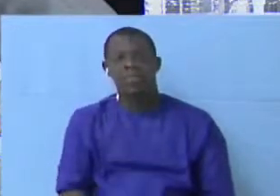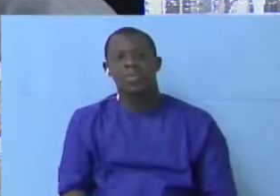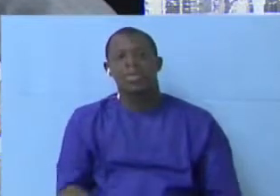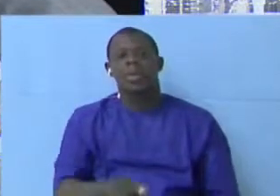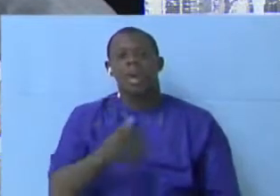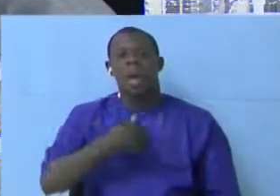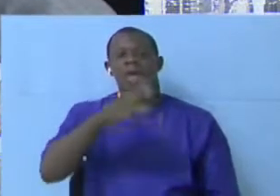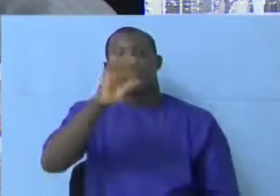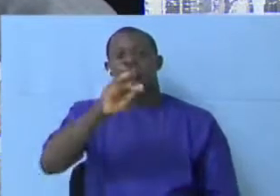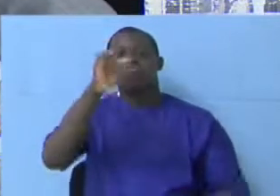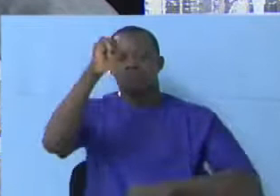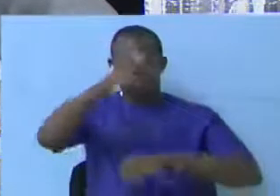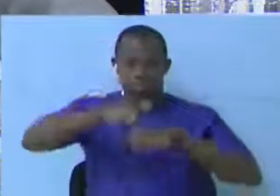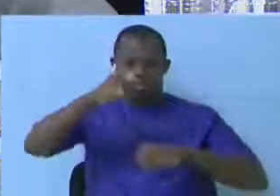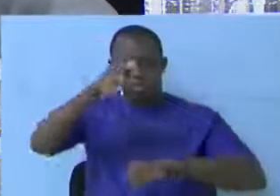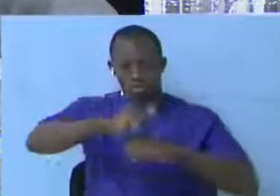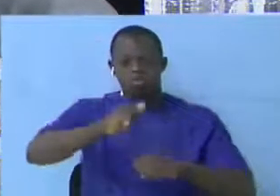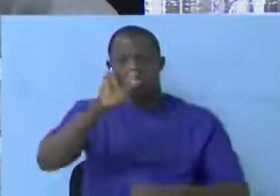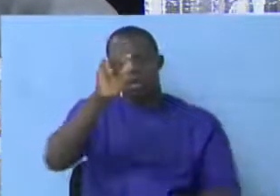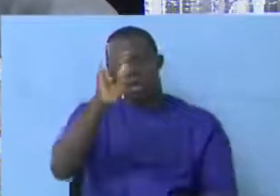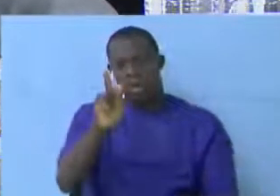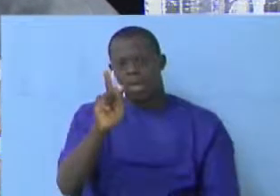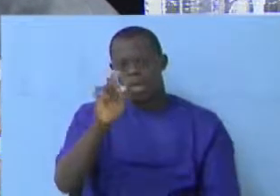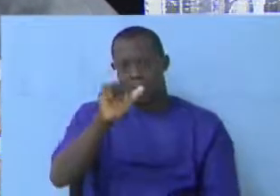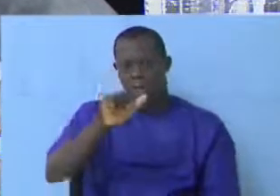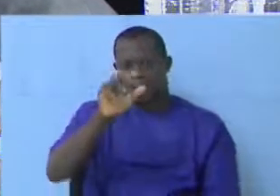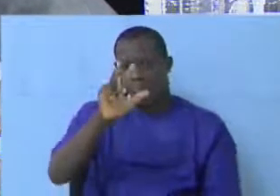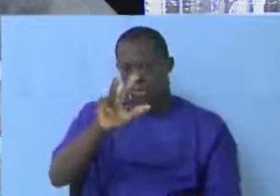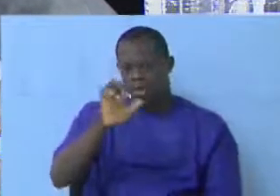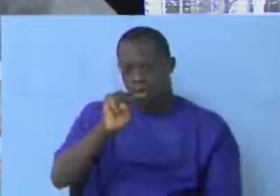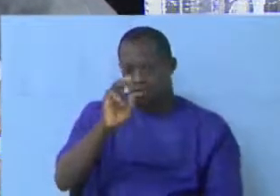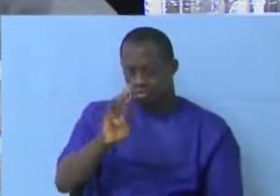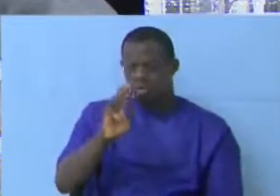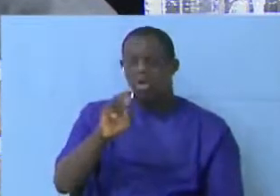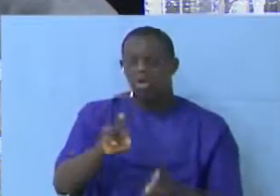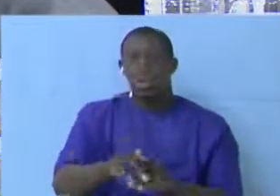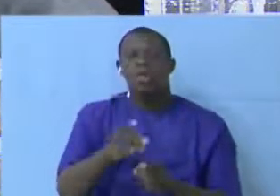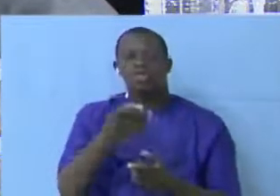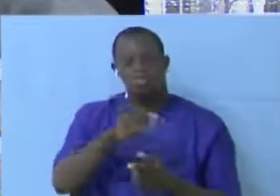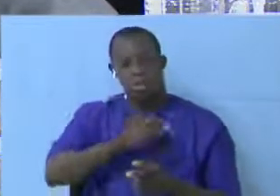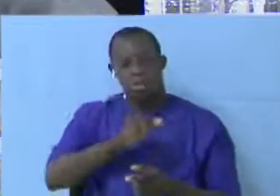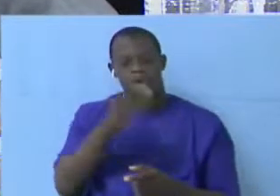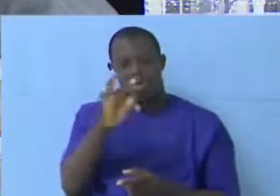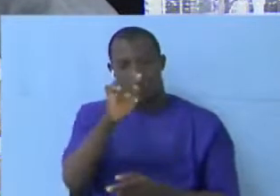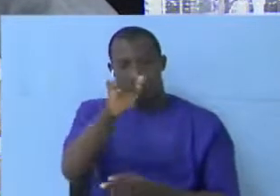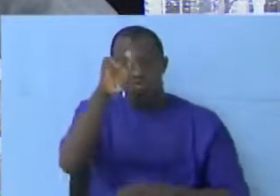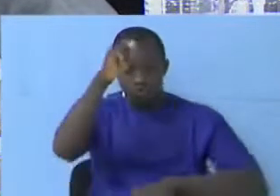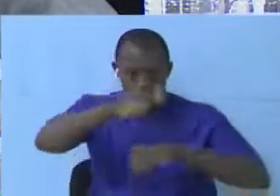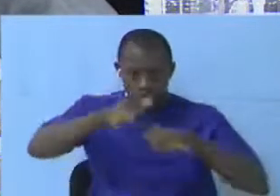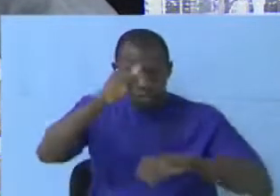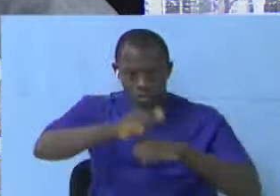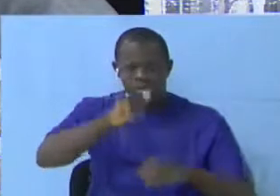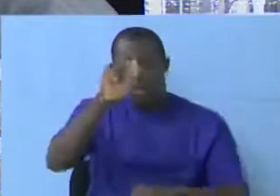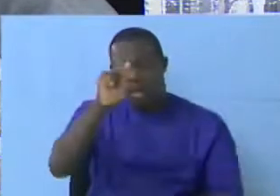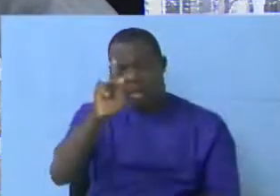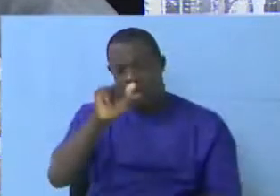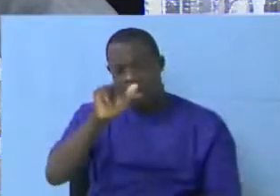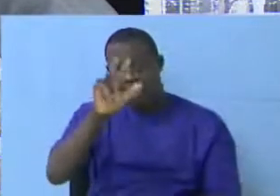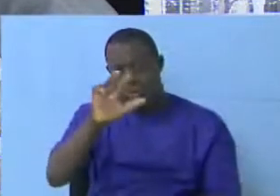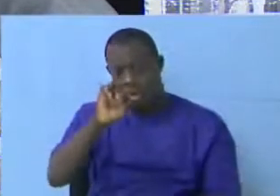torture Kausu. So that was his point. If you tortured Kausu, I did. you were a torturer. Come